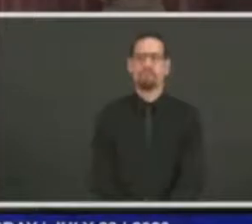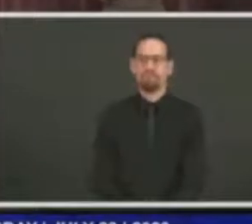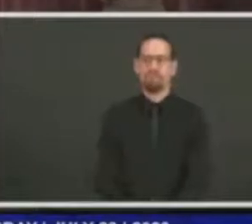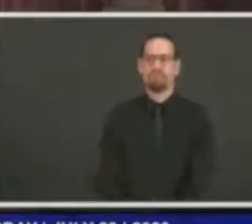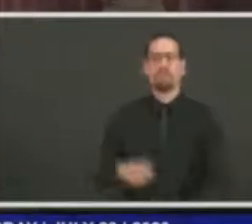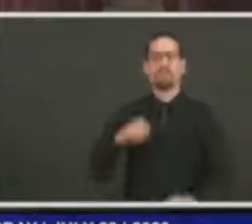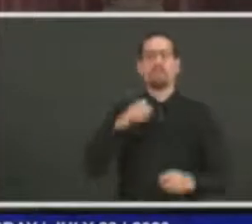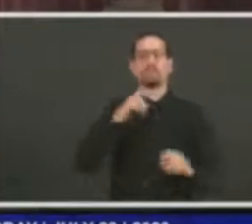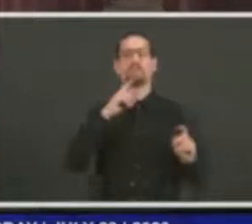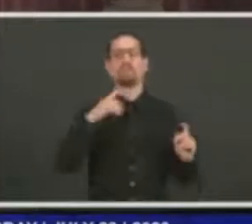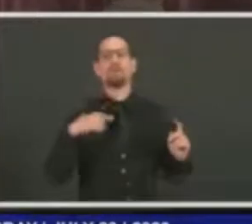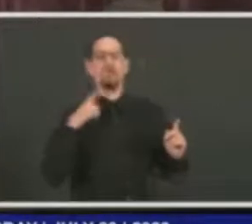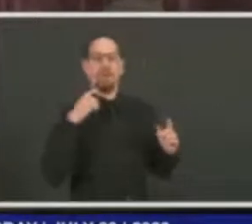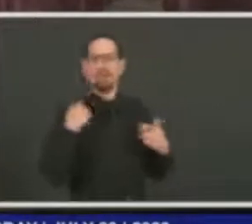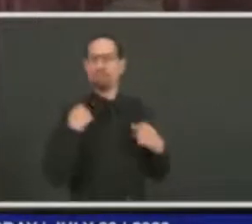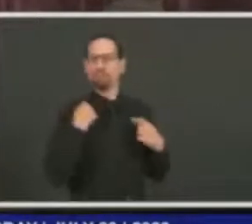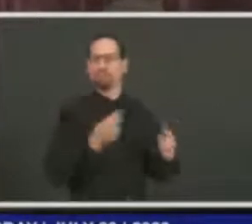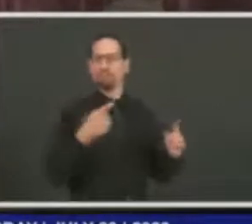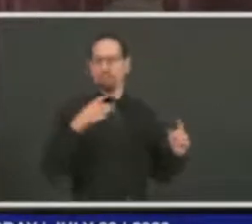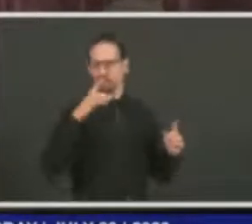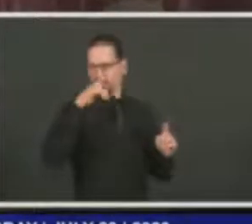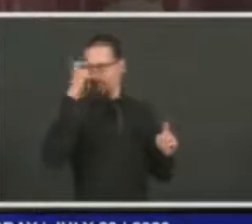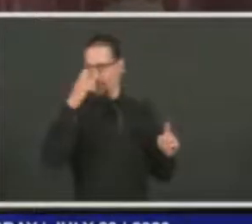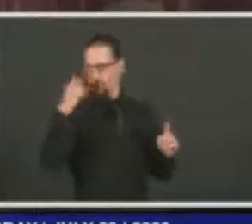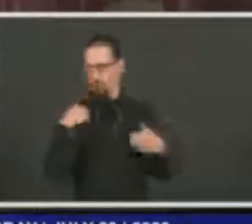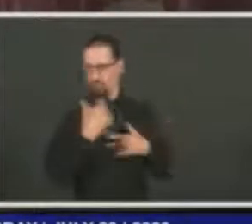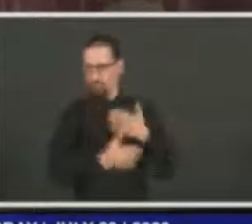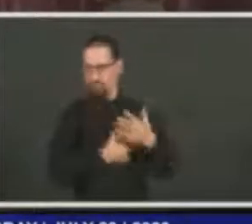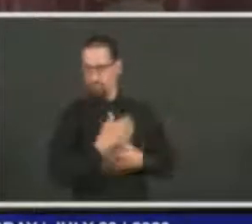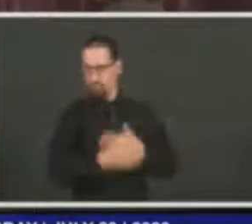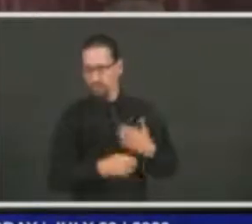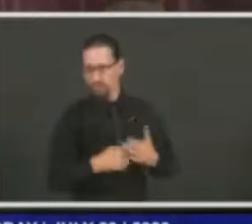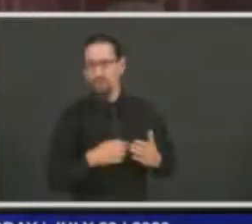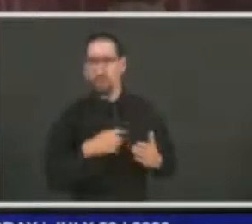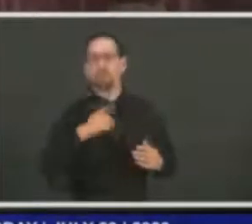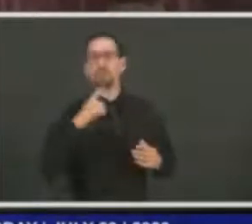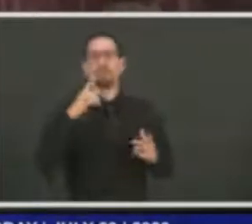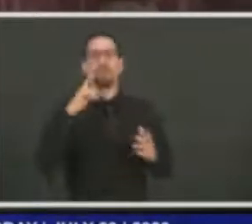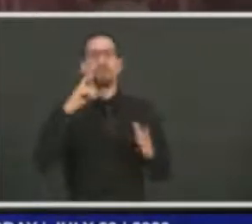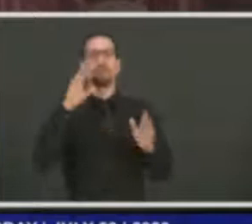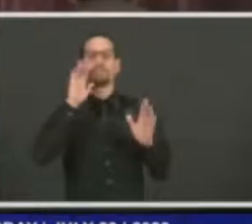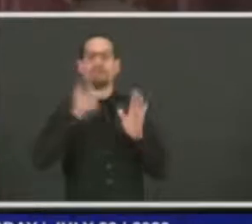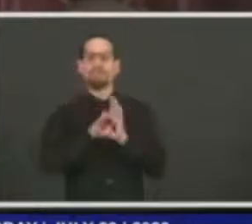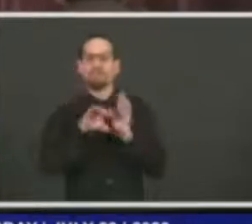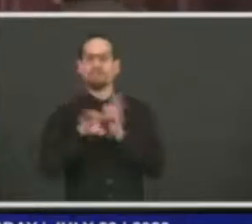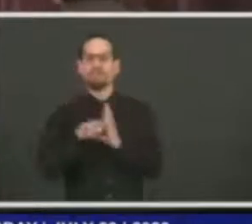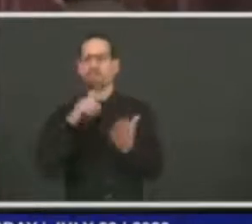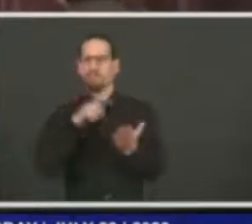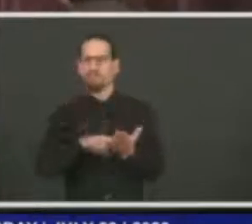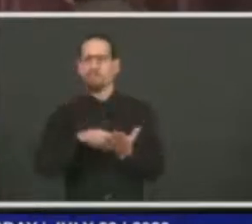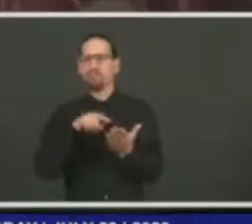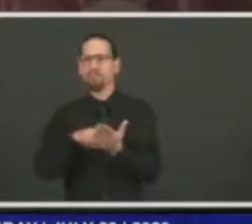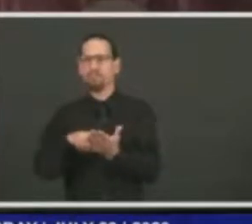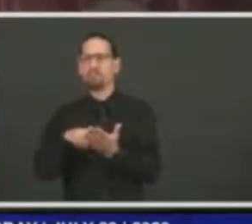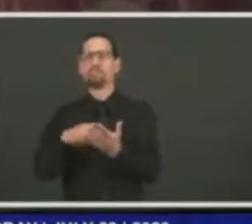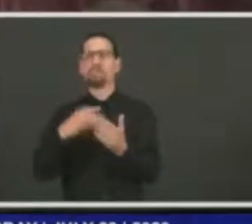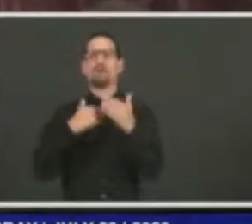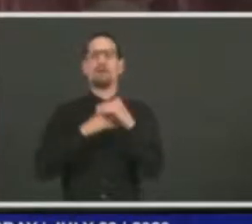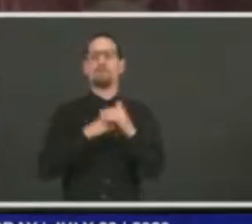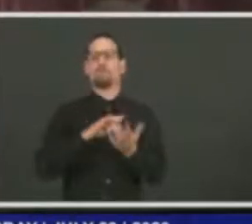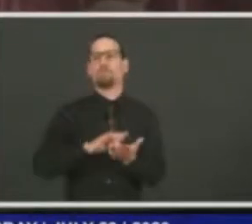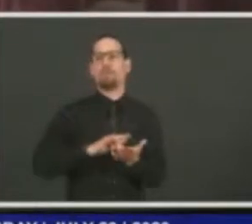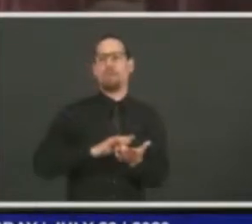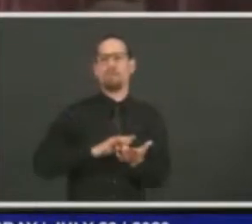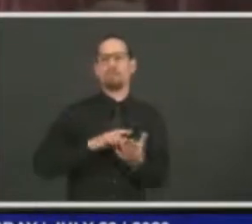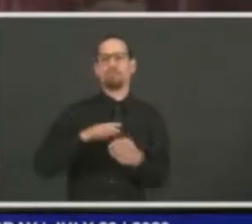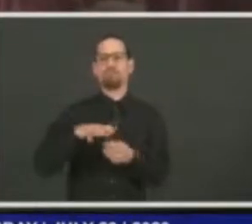Spring and out summer, but photos are surfacing. There's limited medical capacity out there, and we're seeing